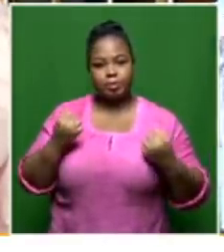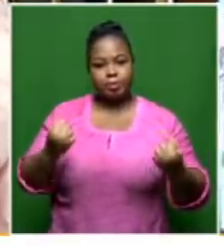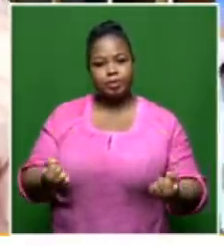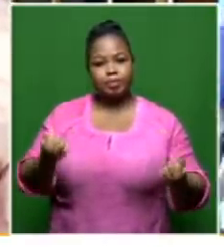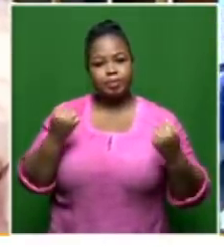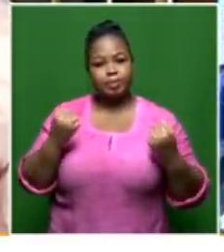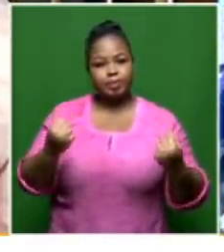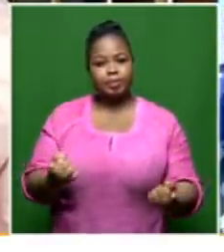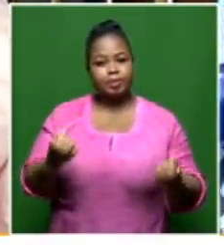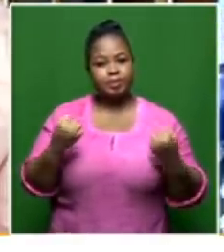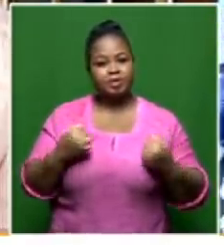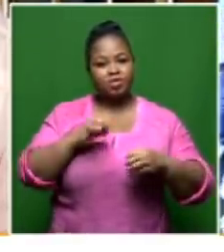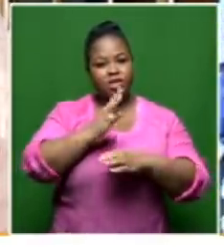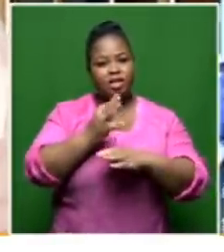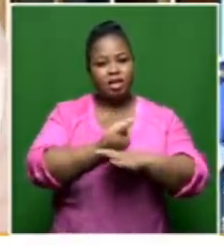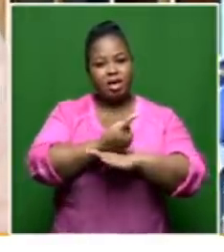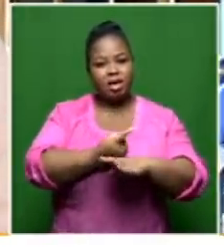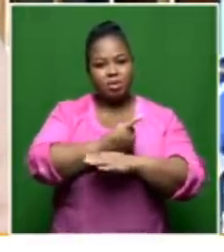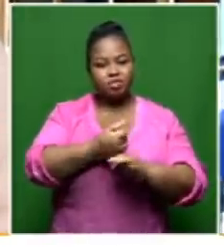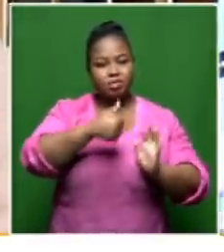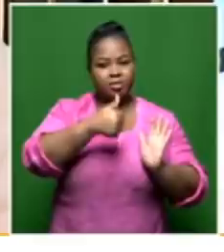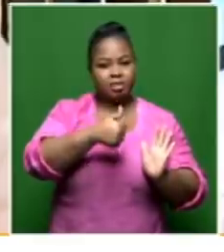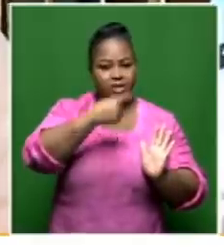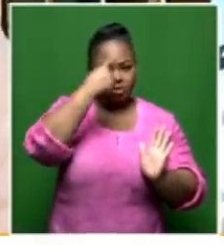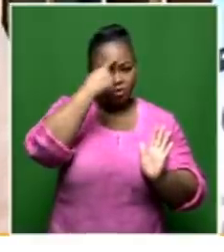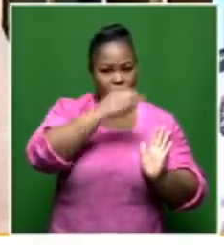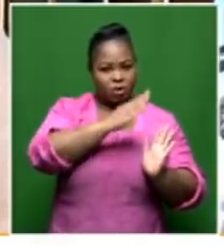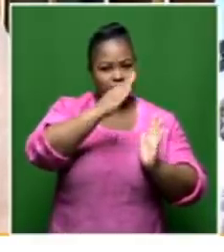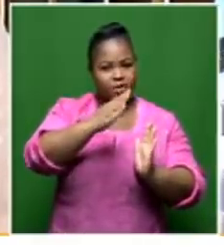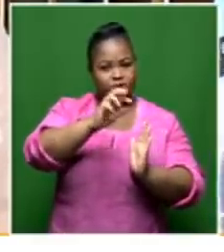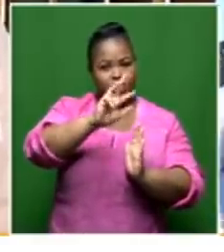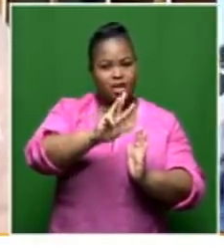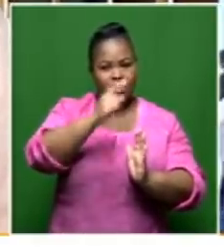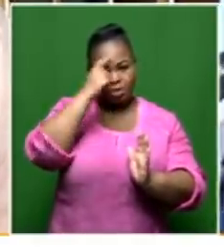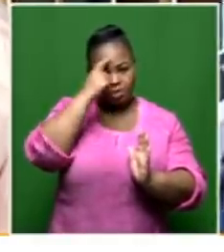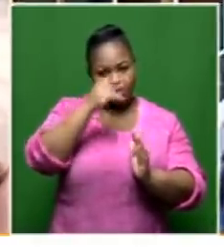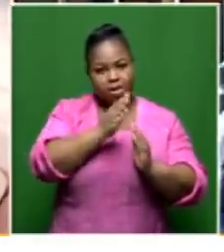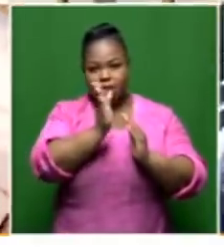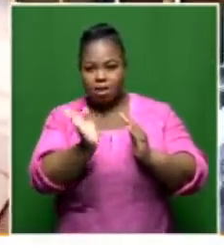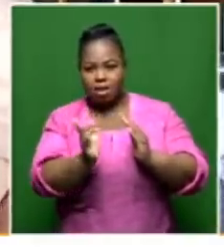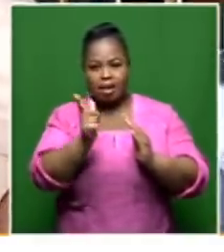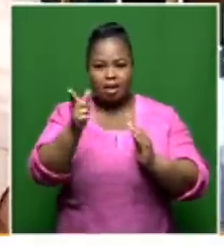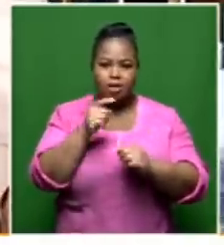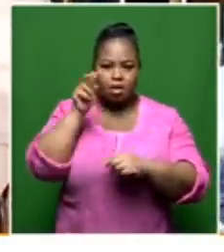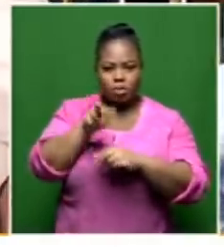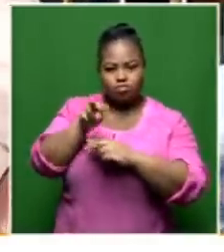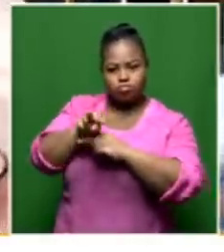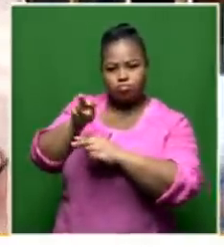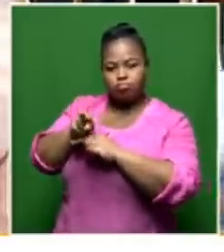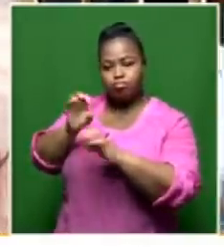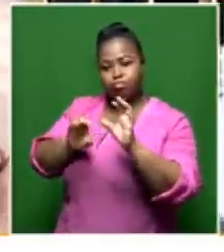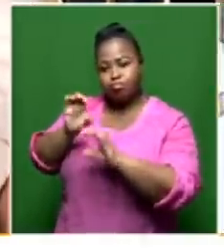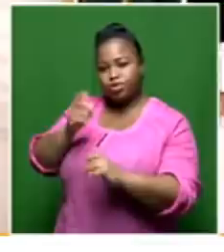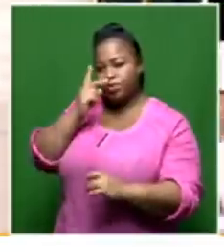that 3-hour deadline from 6 to 9. So we'll also be here even after 9 to monitor to see